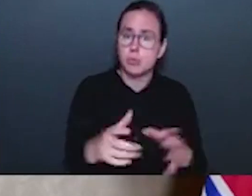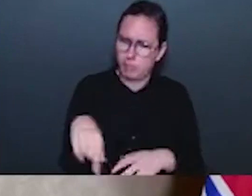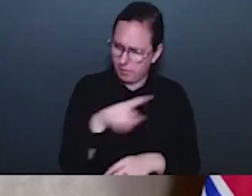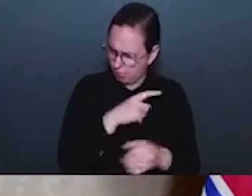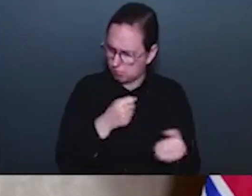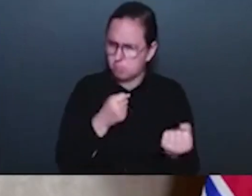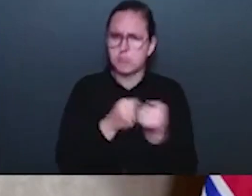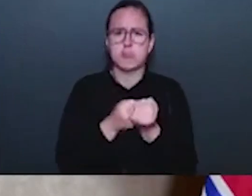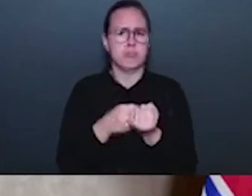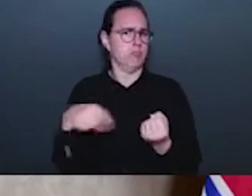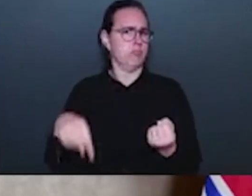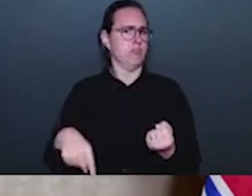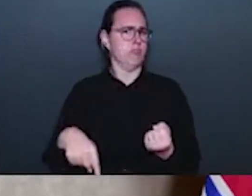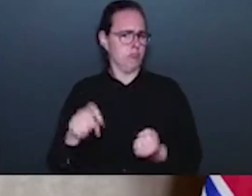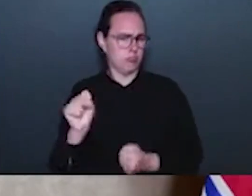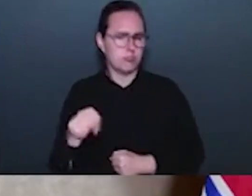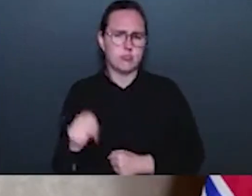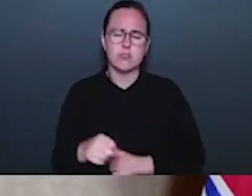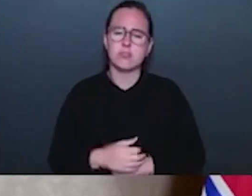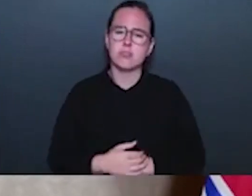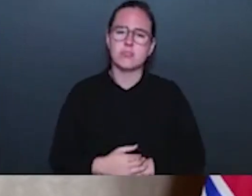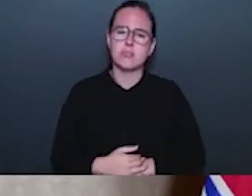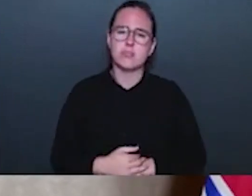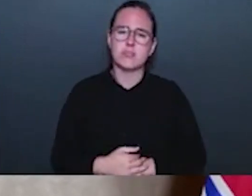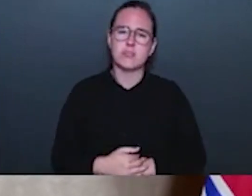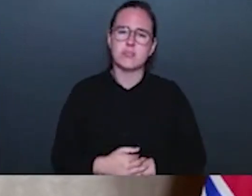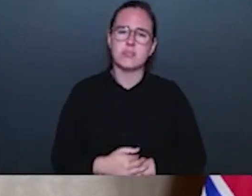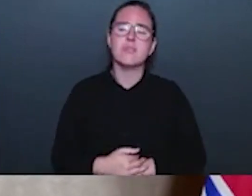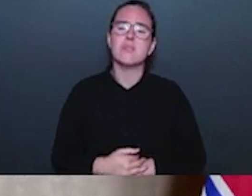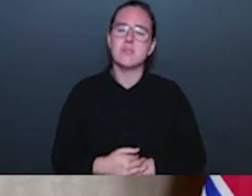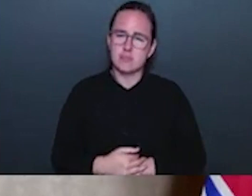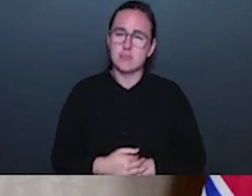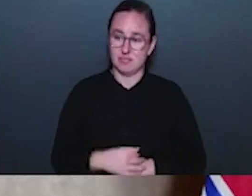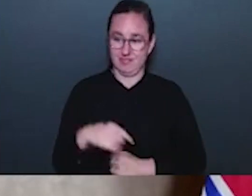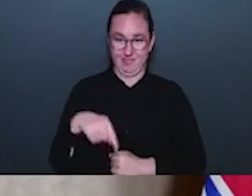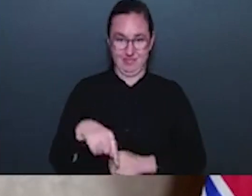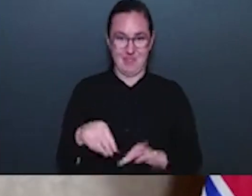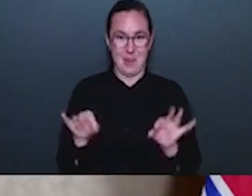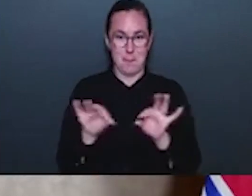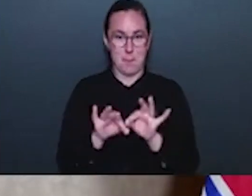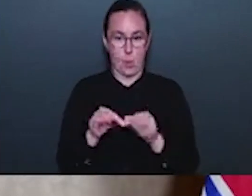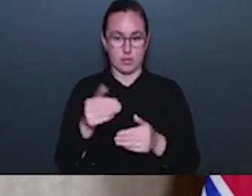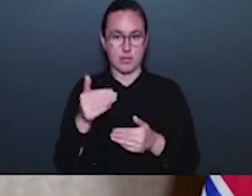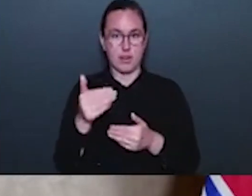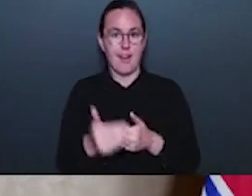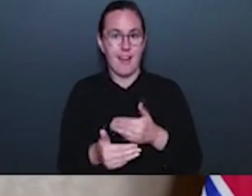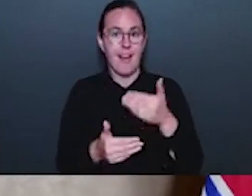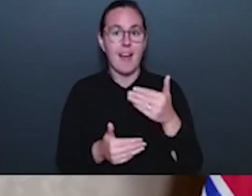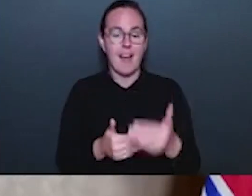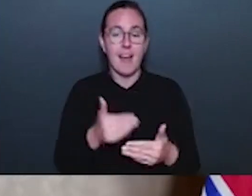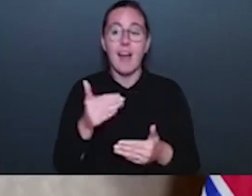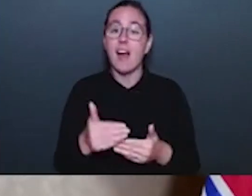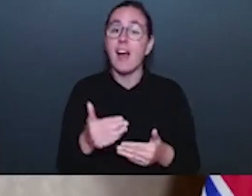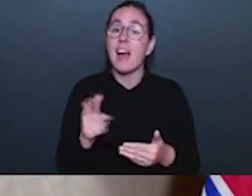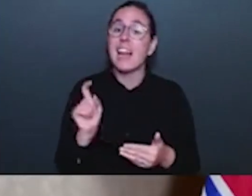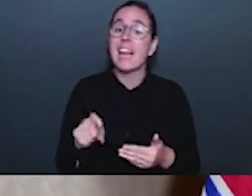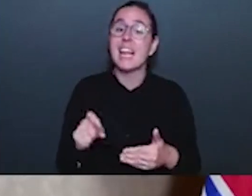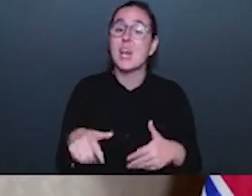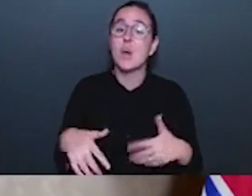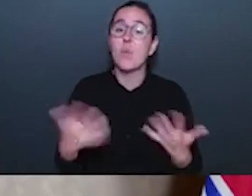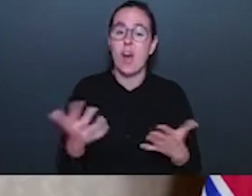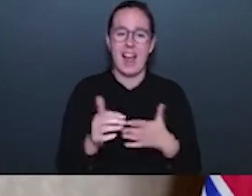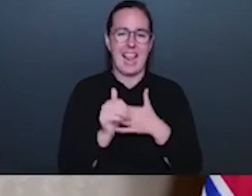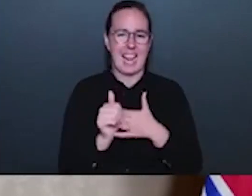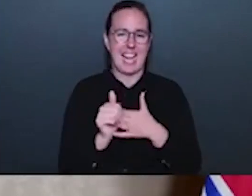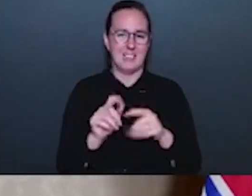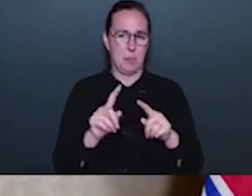partners, members of our core planning table who worked together to reach this point. And this table is made up of people with lived and